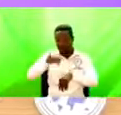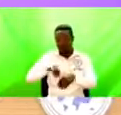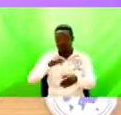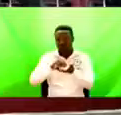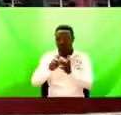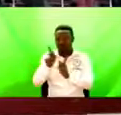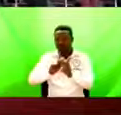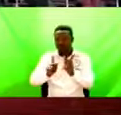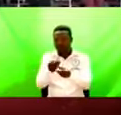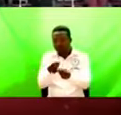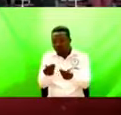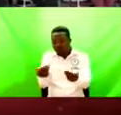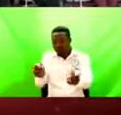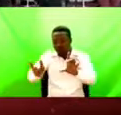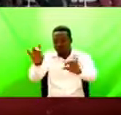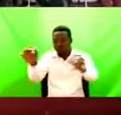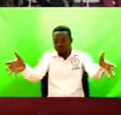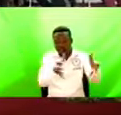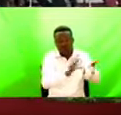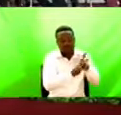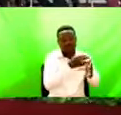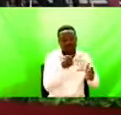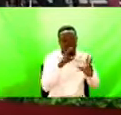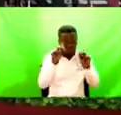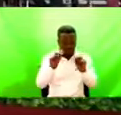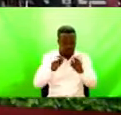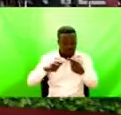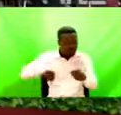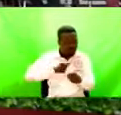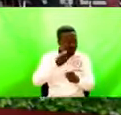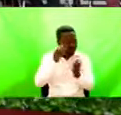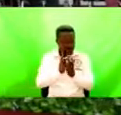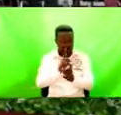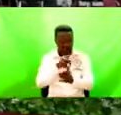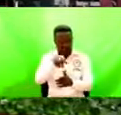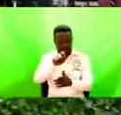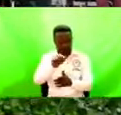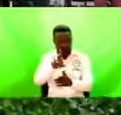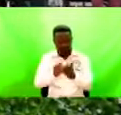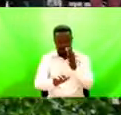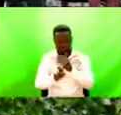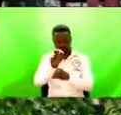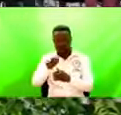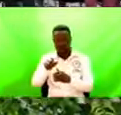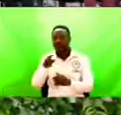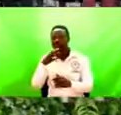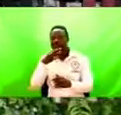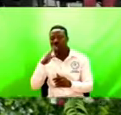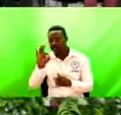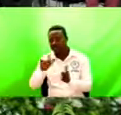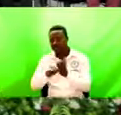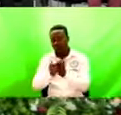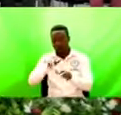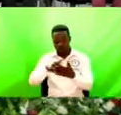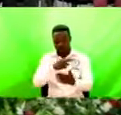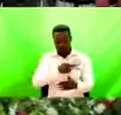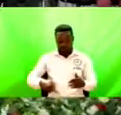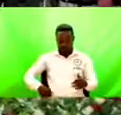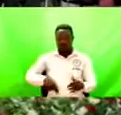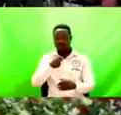who are into ministry, but we have understood in 1 Peter chapter 2, verse 9, once we are all a royal priesthood, we are all into